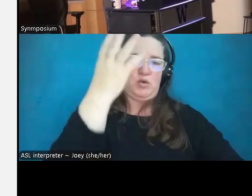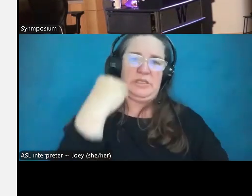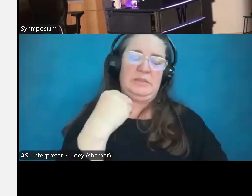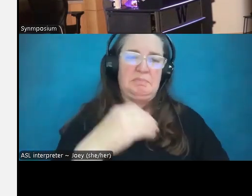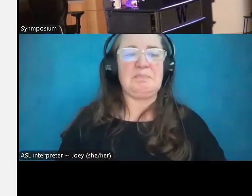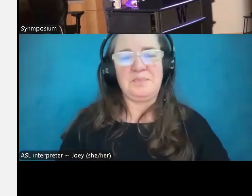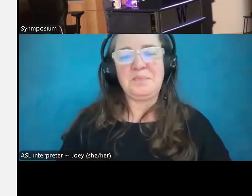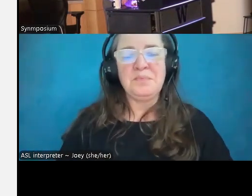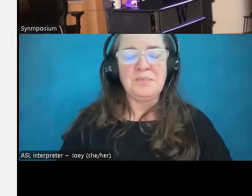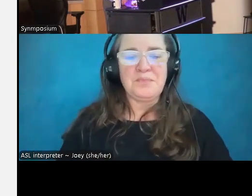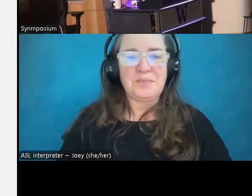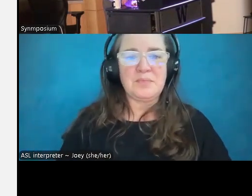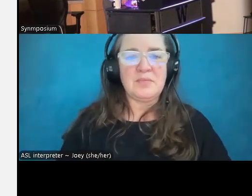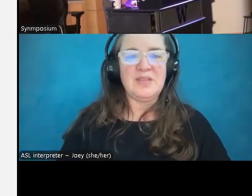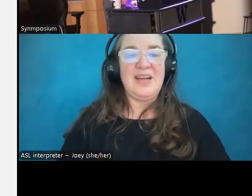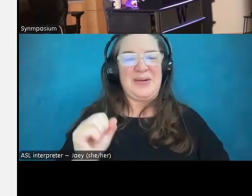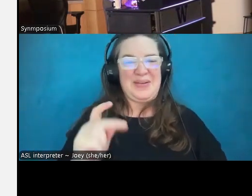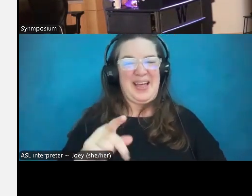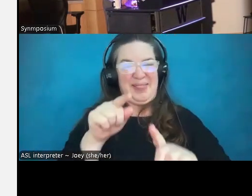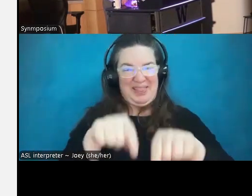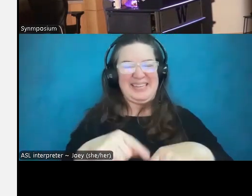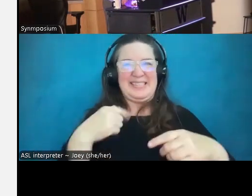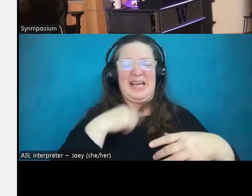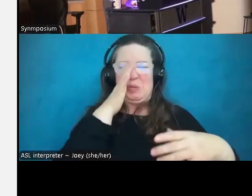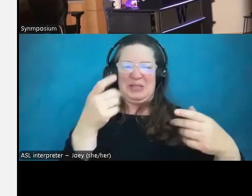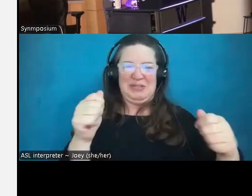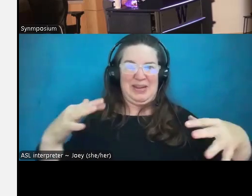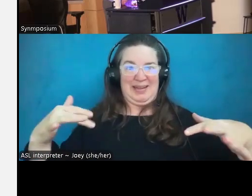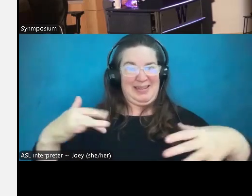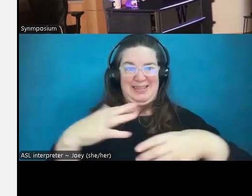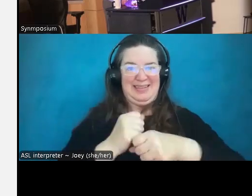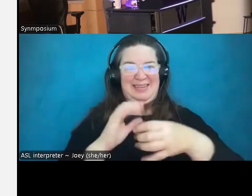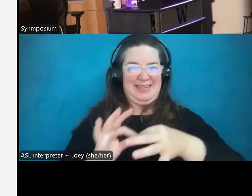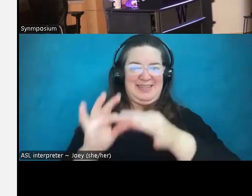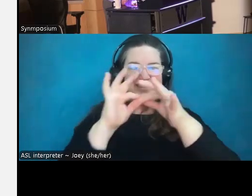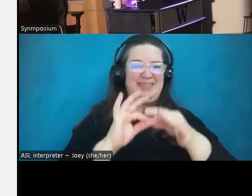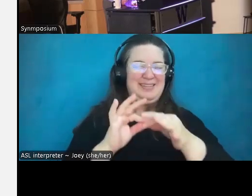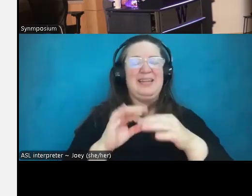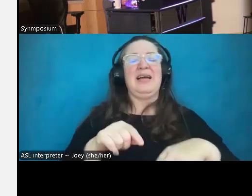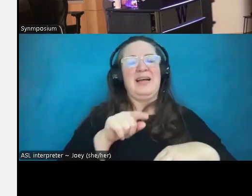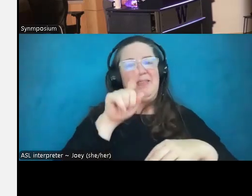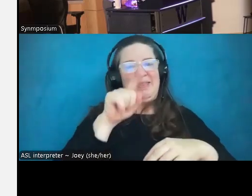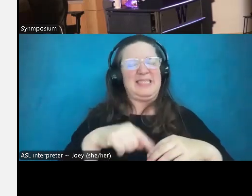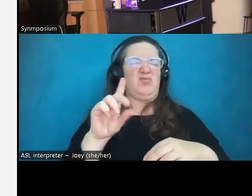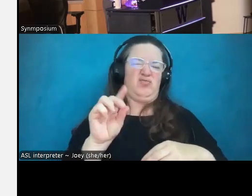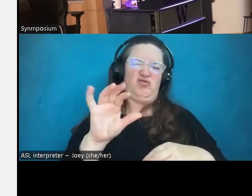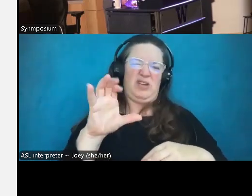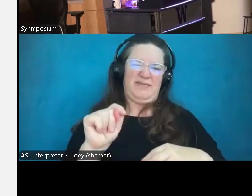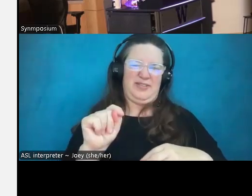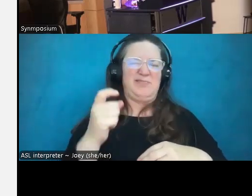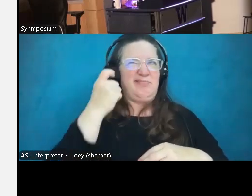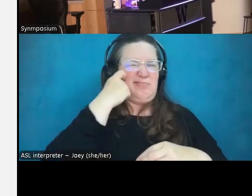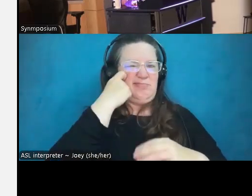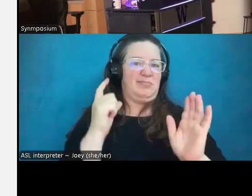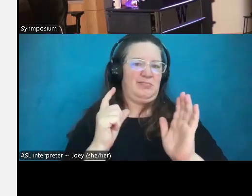together. This algorithm just came off the printer like 3 days before the talk. It's a bit of a draft, but hopefully you